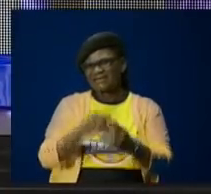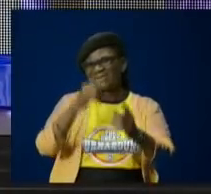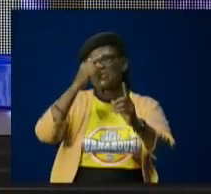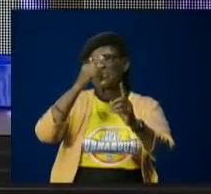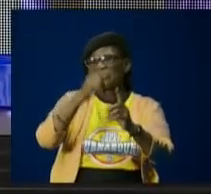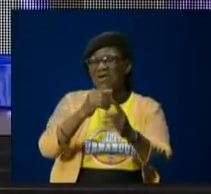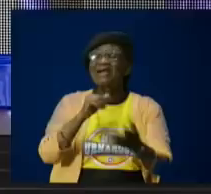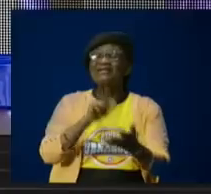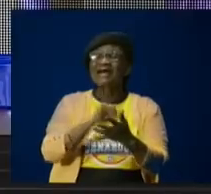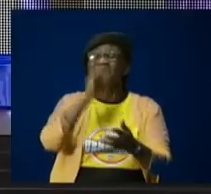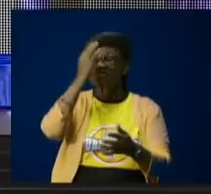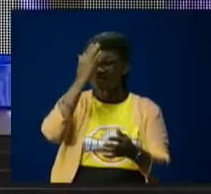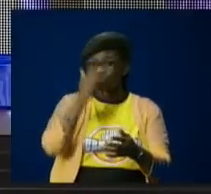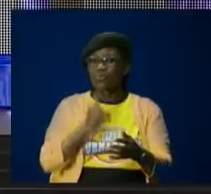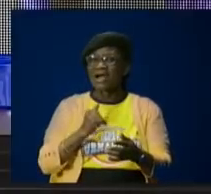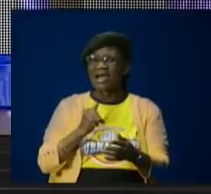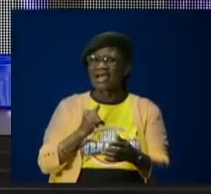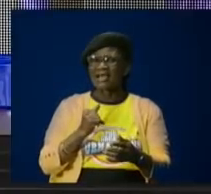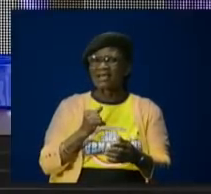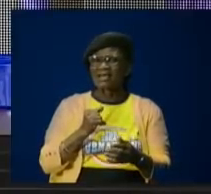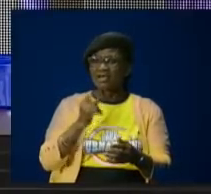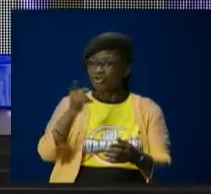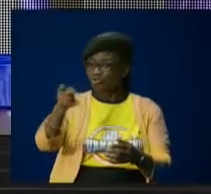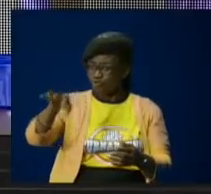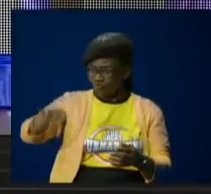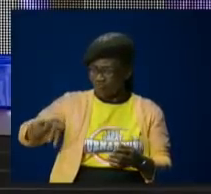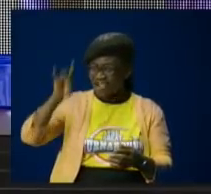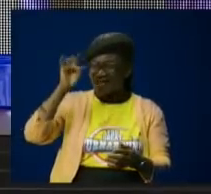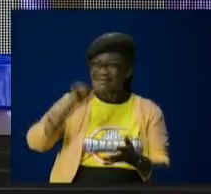And that's why you find that when you are sick,